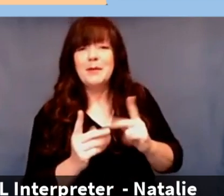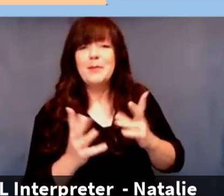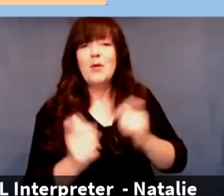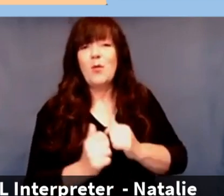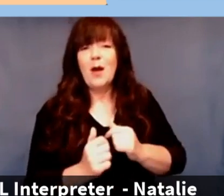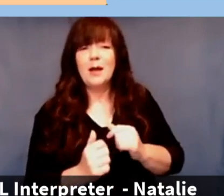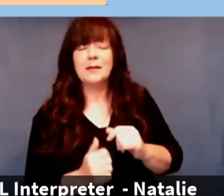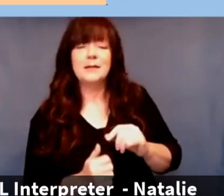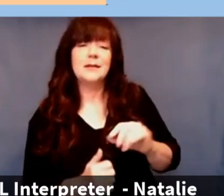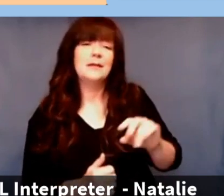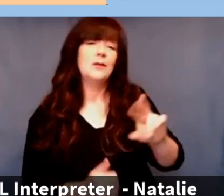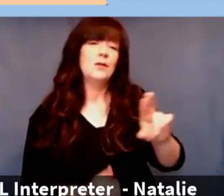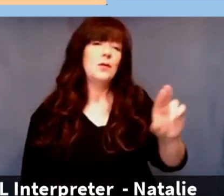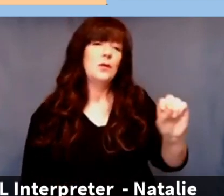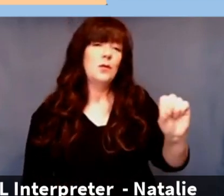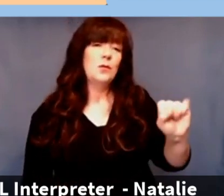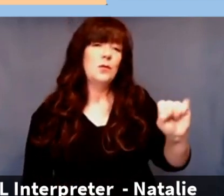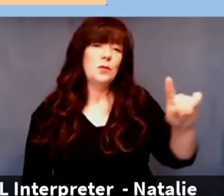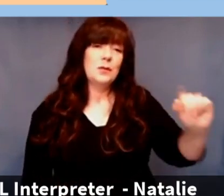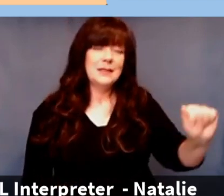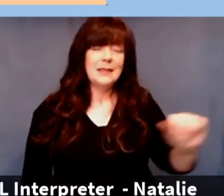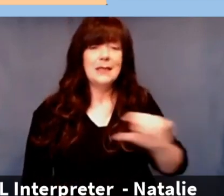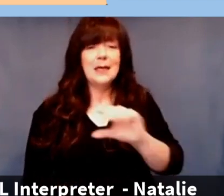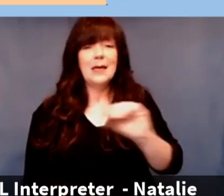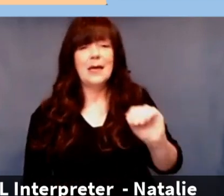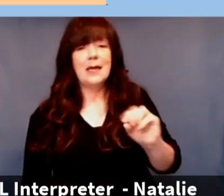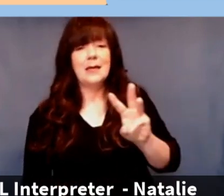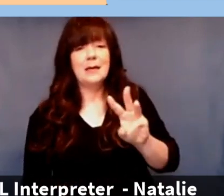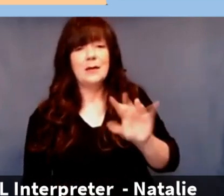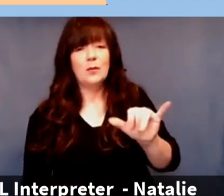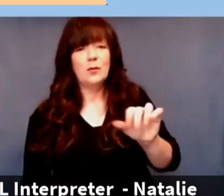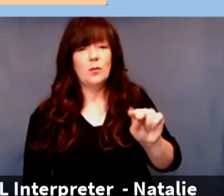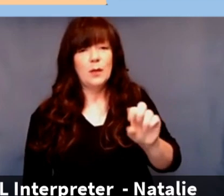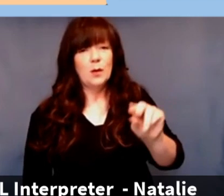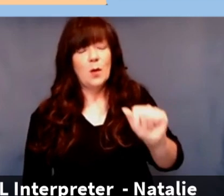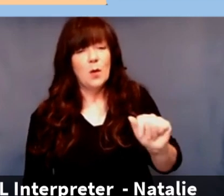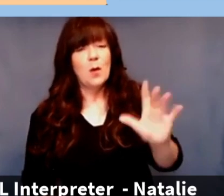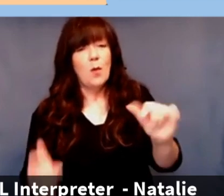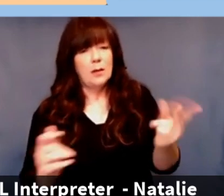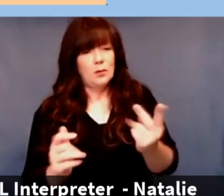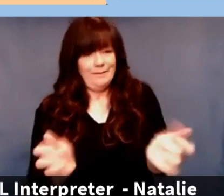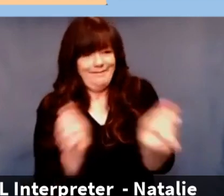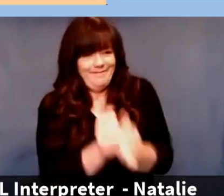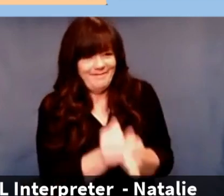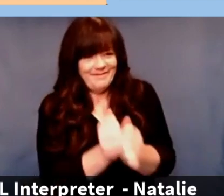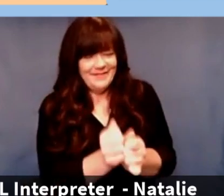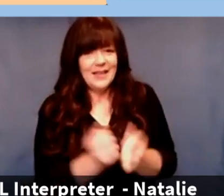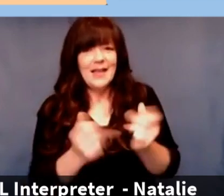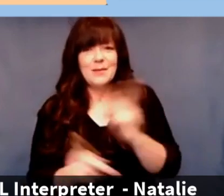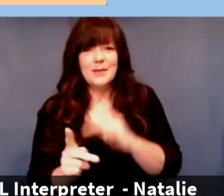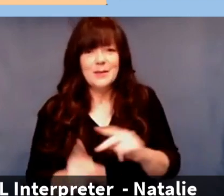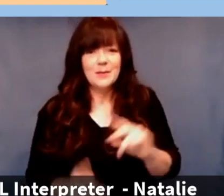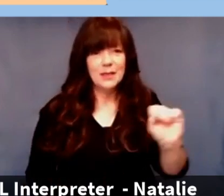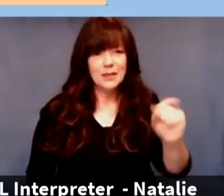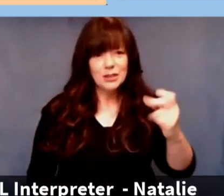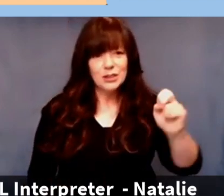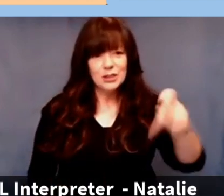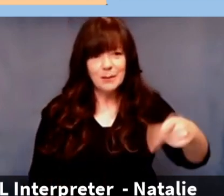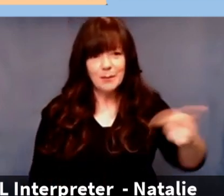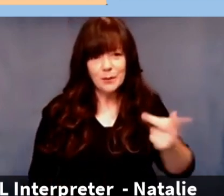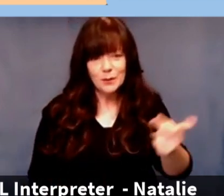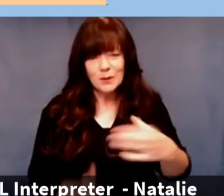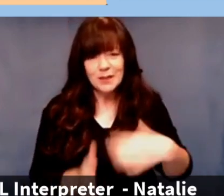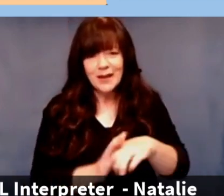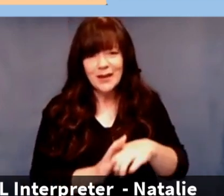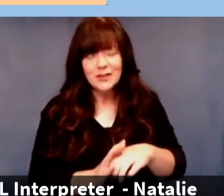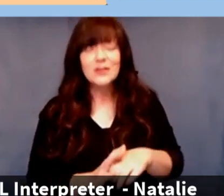looking through the questions for the panel and I was surprised. There were a lot of shippers asking like, what are Tamara's thoughts on this? So yeah,